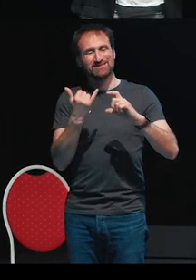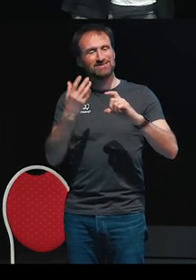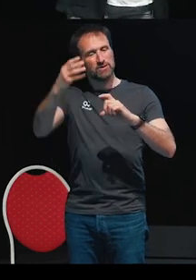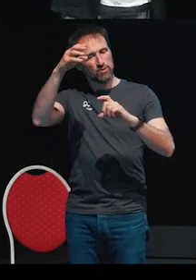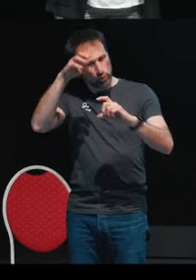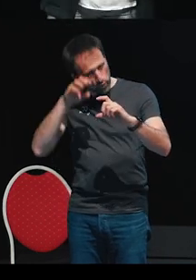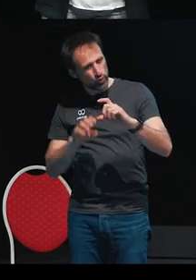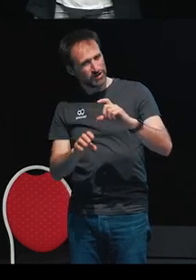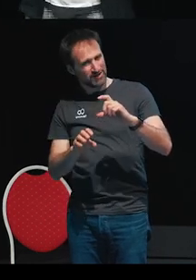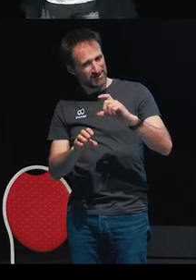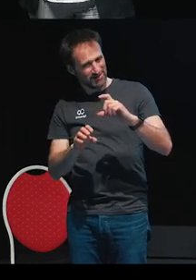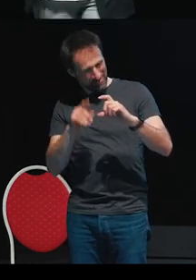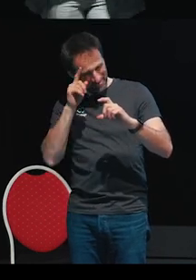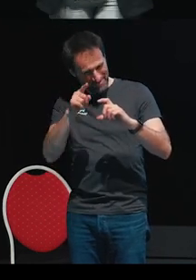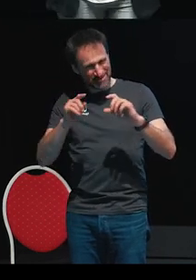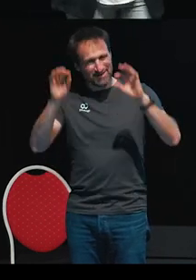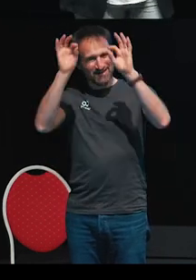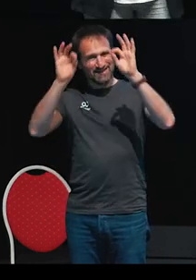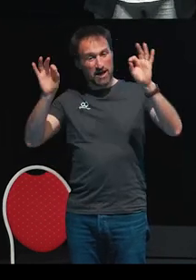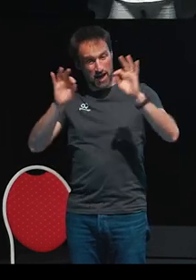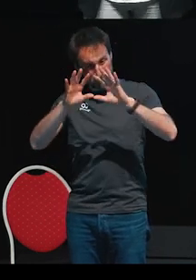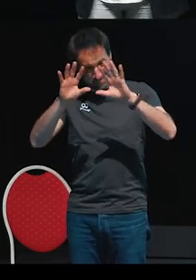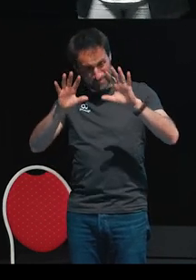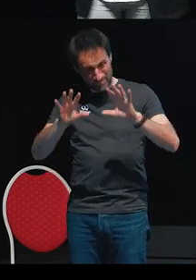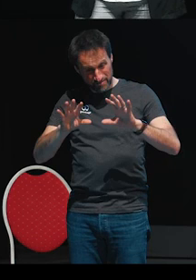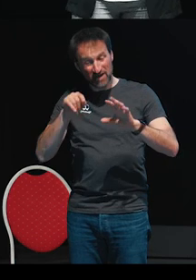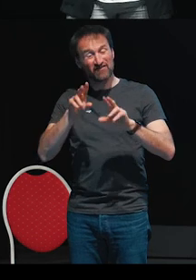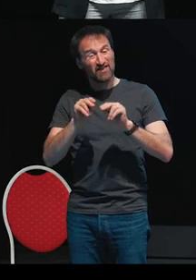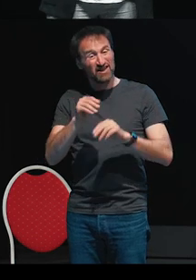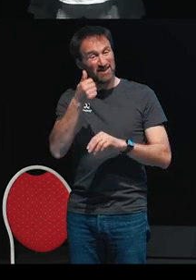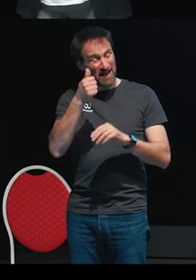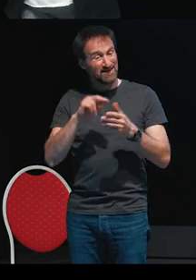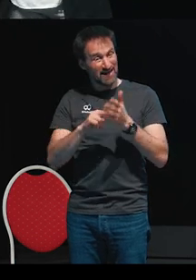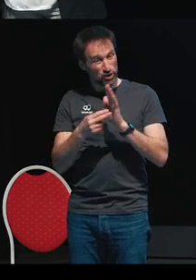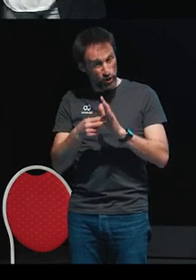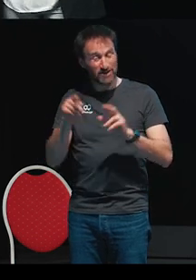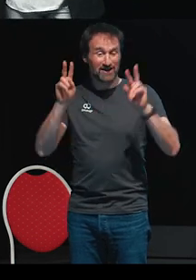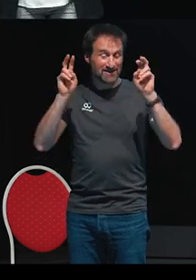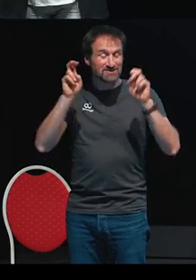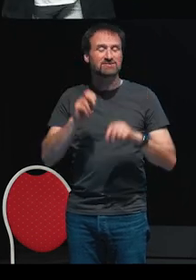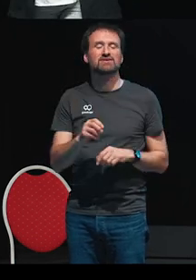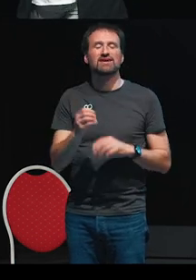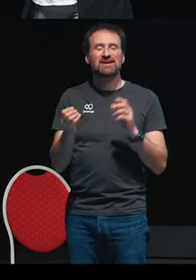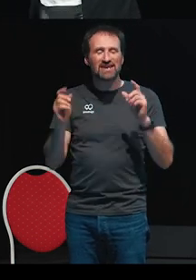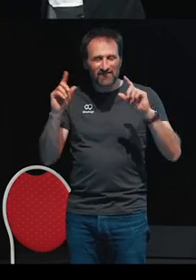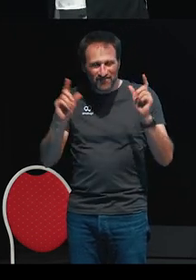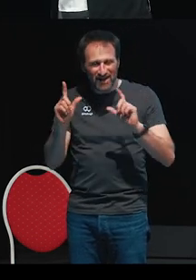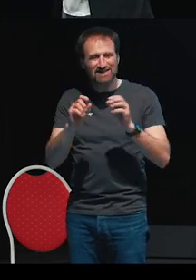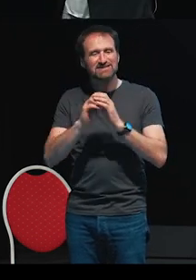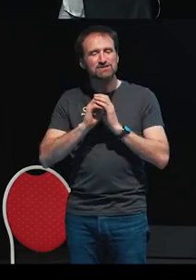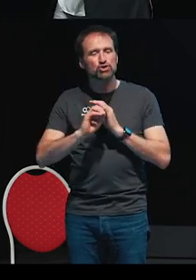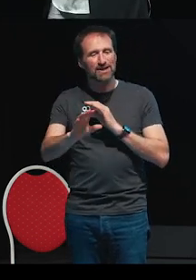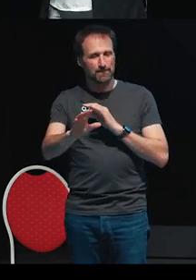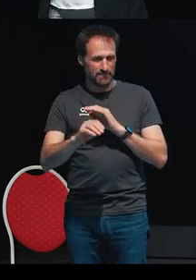located down this diagram, is using a technology which called Event Stream. So Event